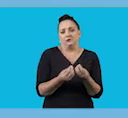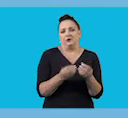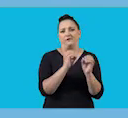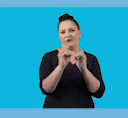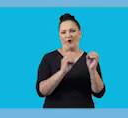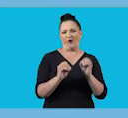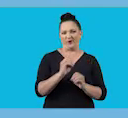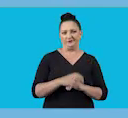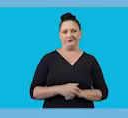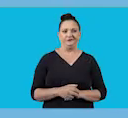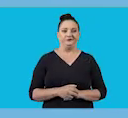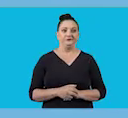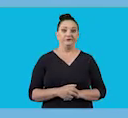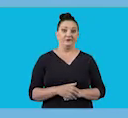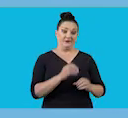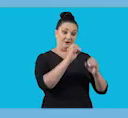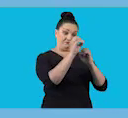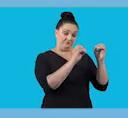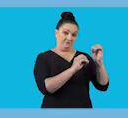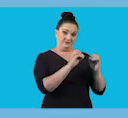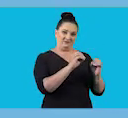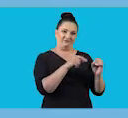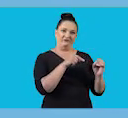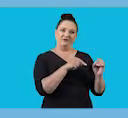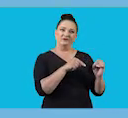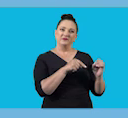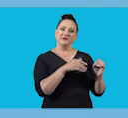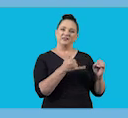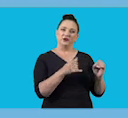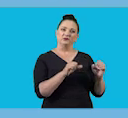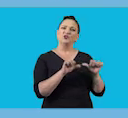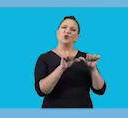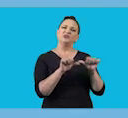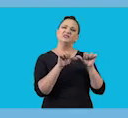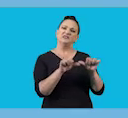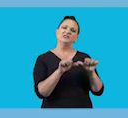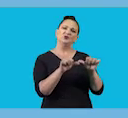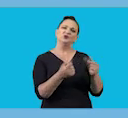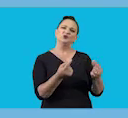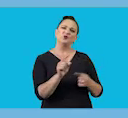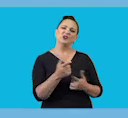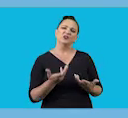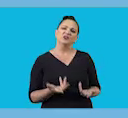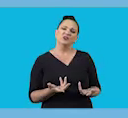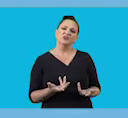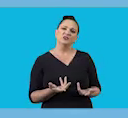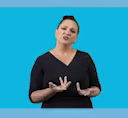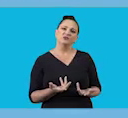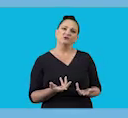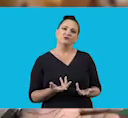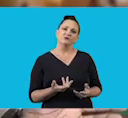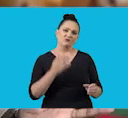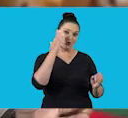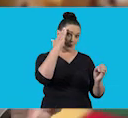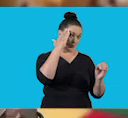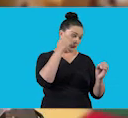are particles of matter. And the second question is, the particles of matter are in a state of continuous what? So